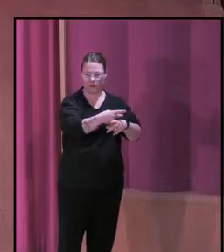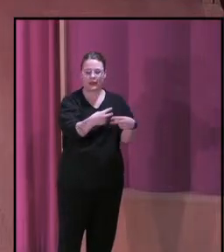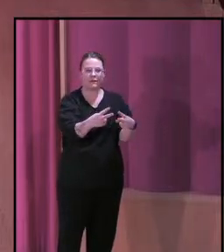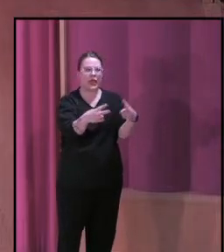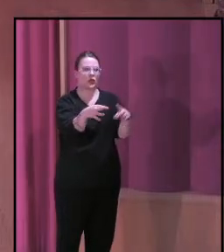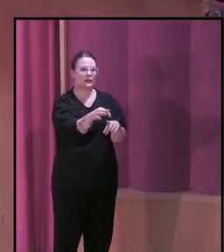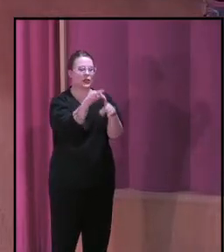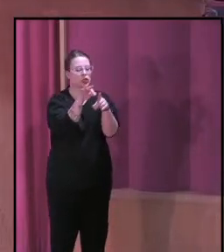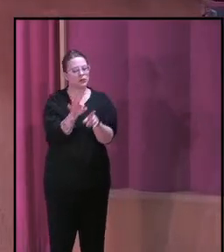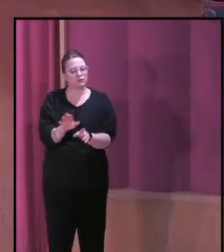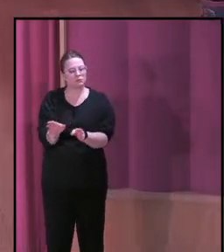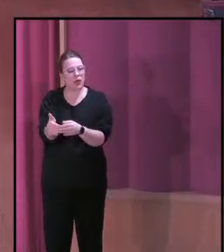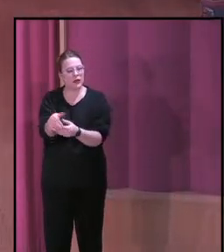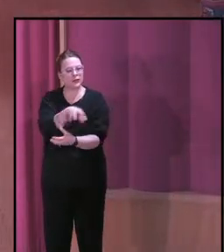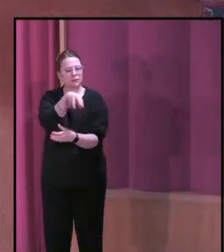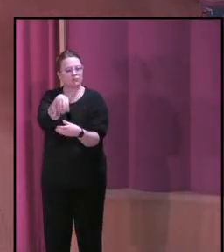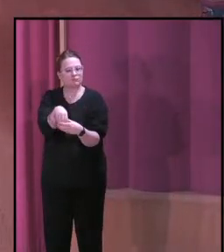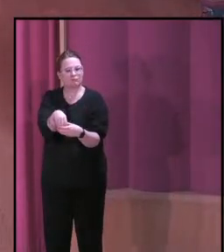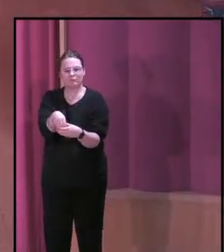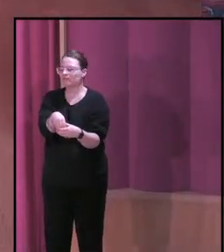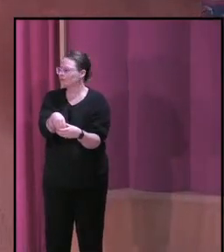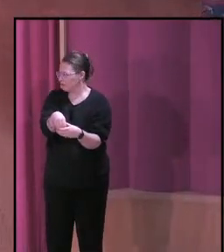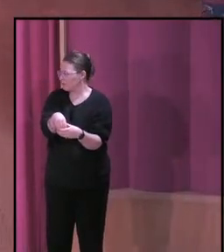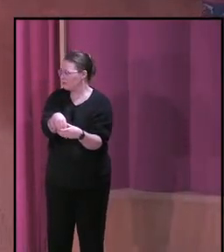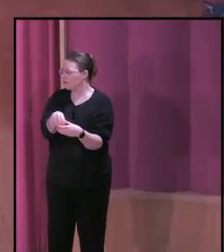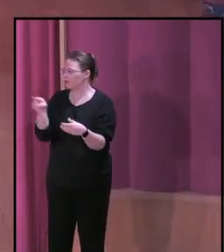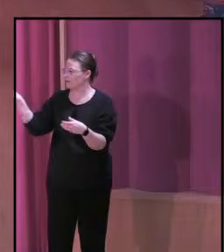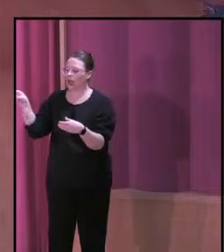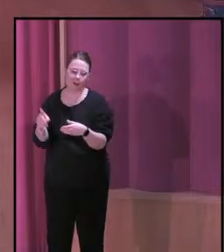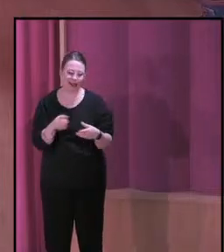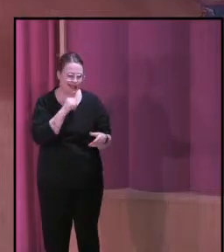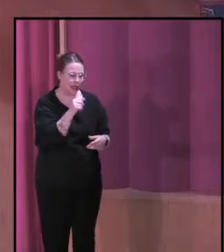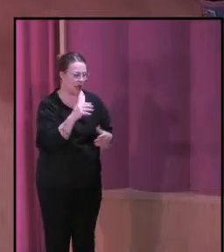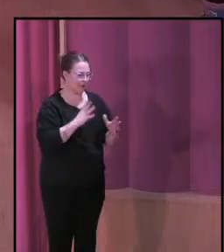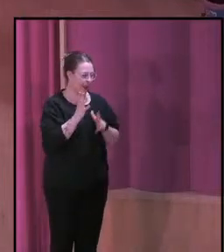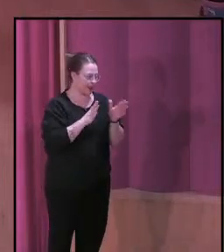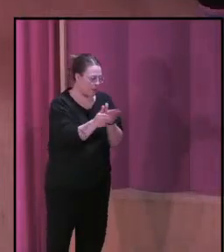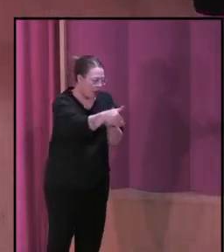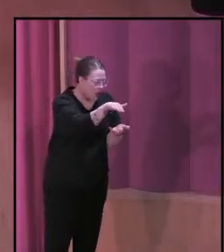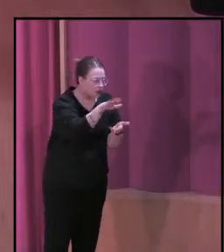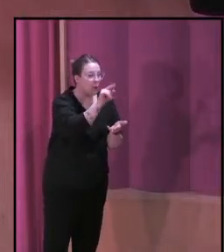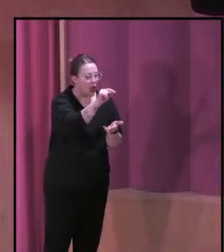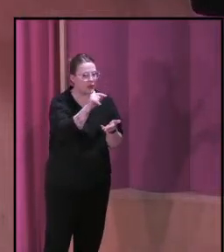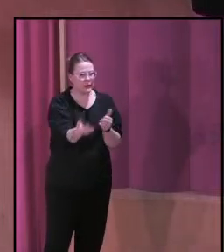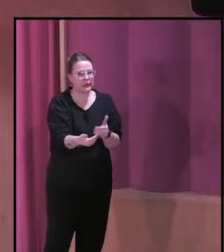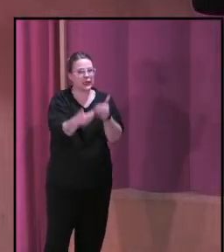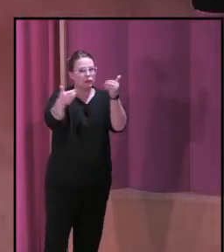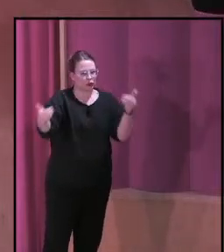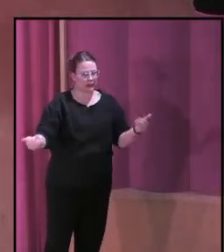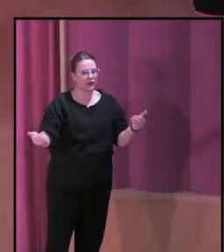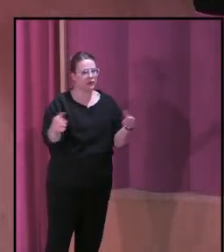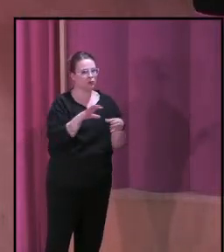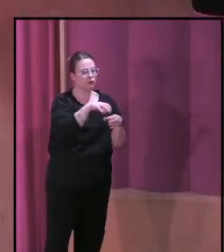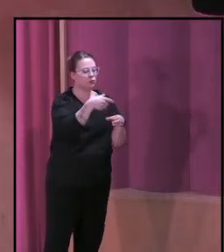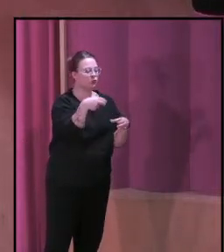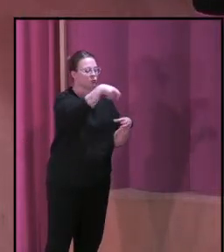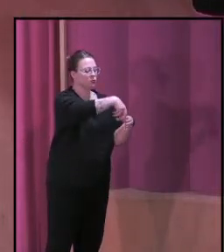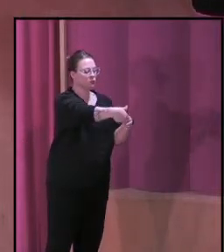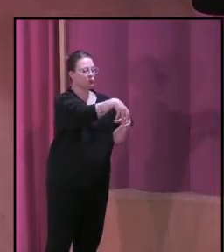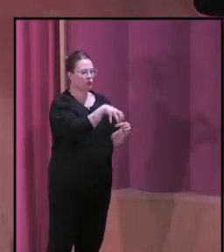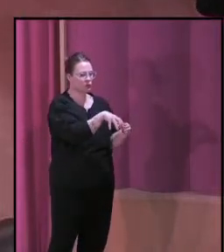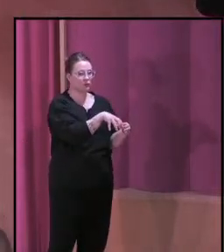own box. I mean, it's a cardboard box, but still, its own box. Yes, friends,